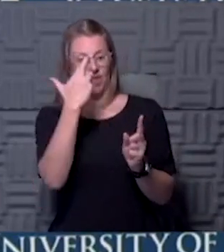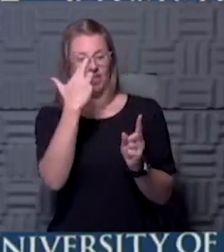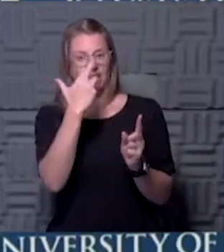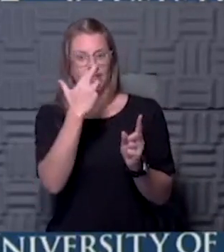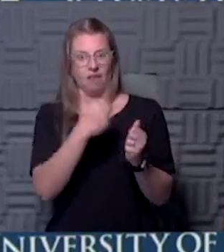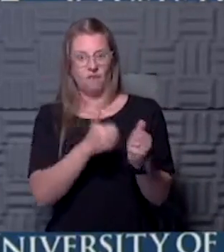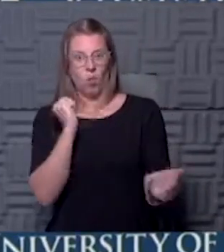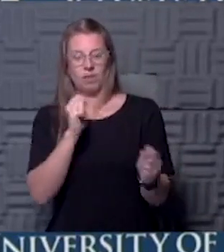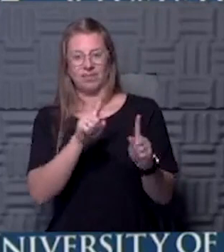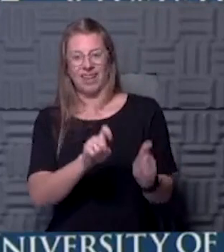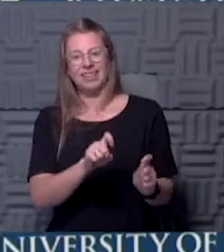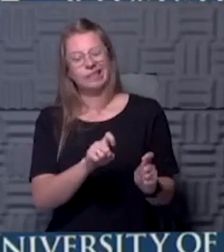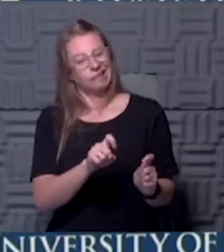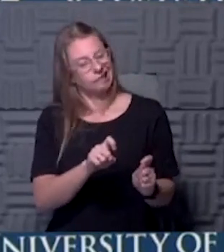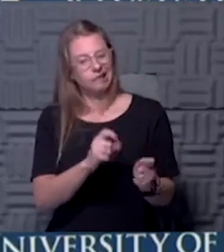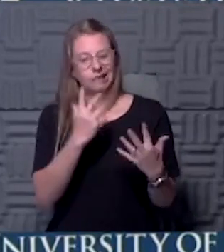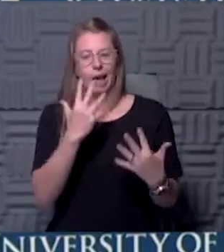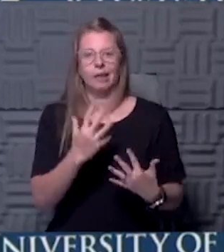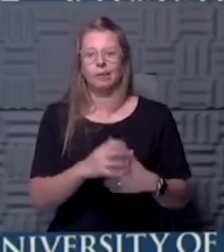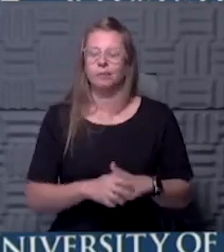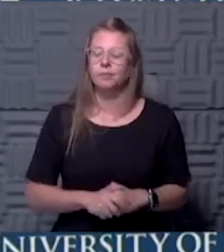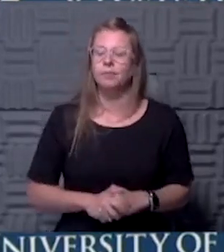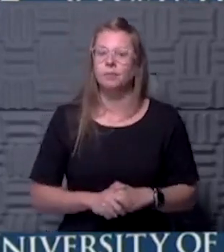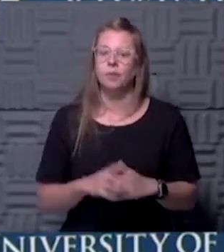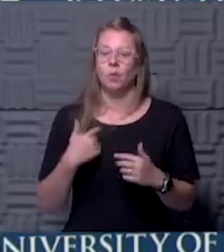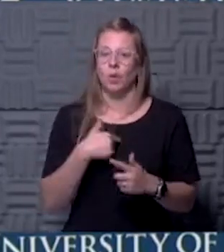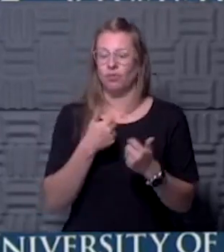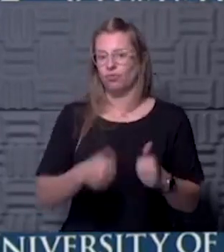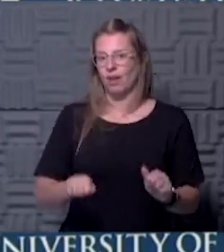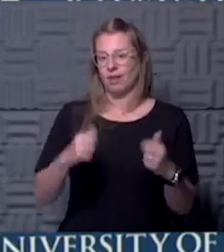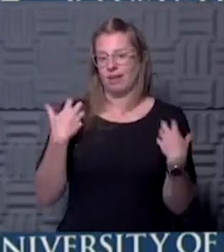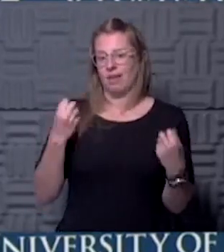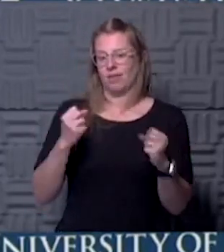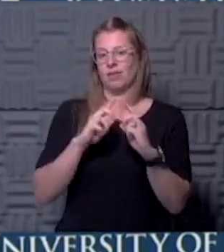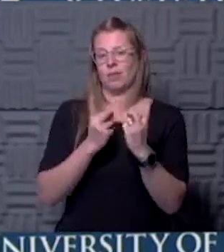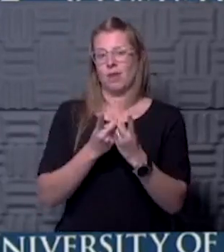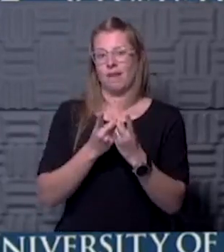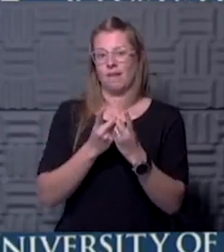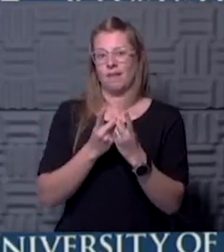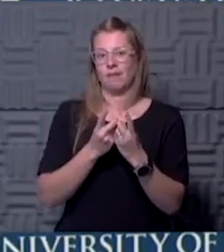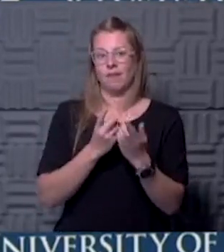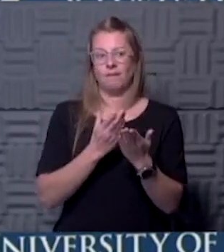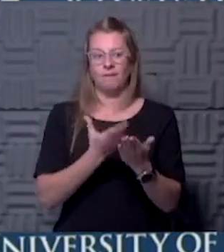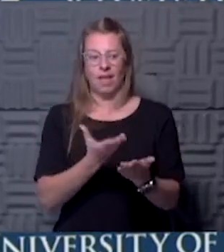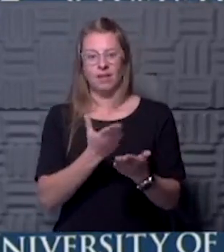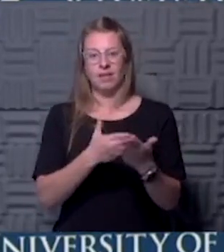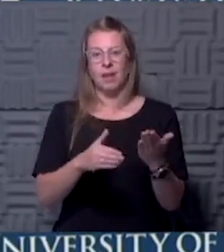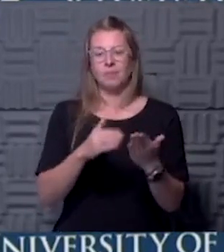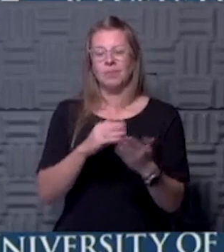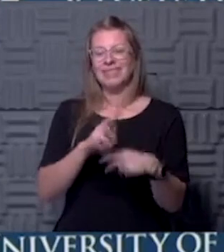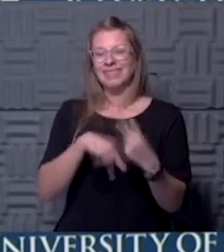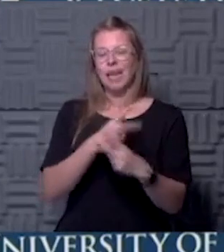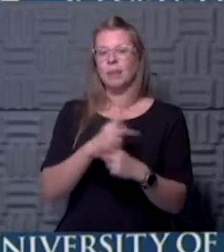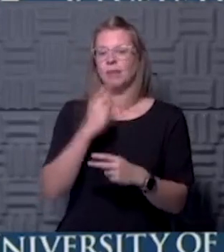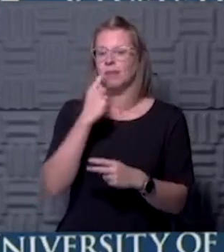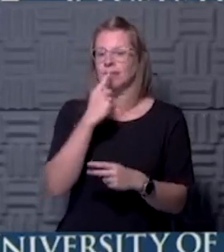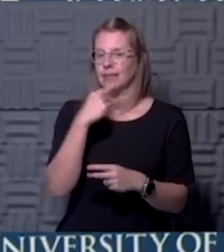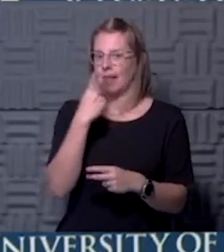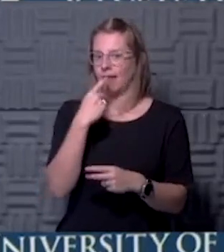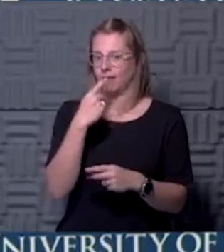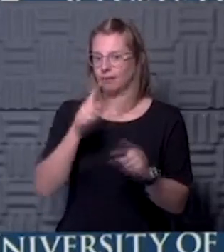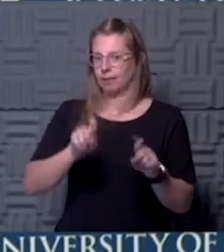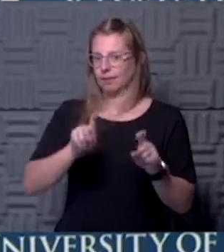way of somebody coming for testing. And so we're trying at the health department to validate some type of saliva testing that would be much